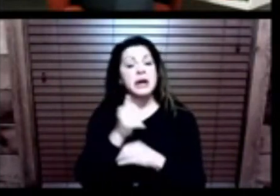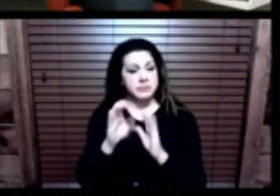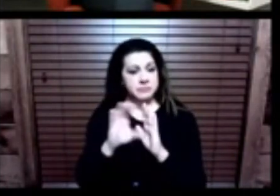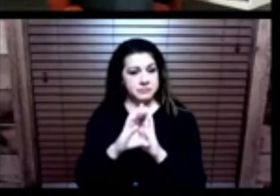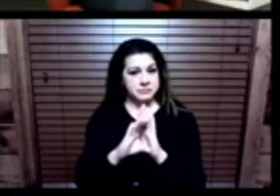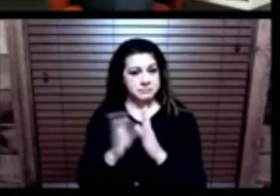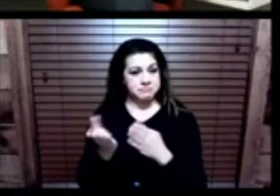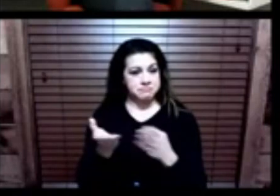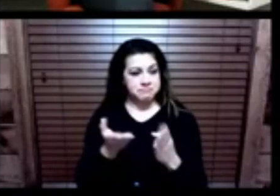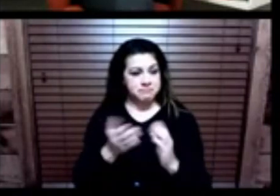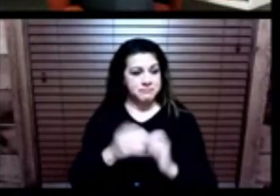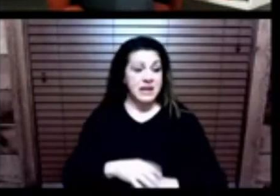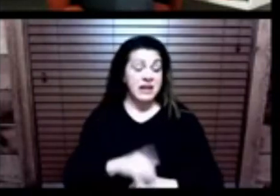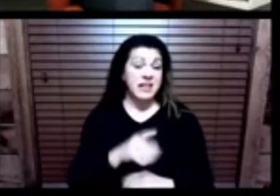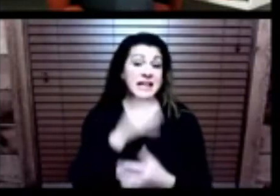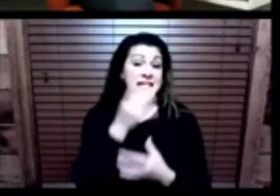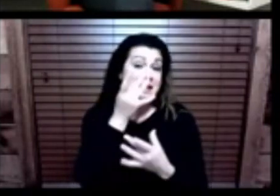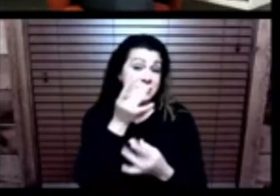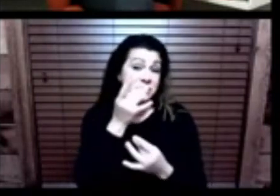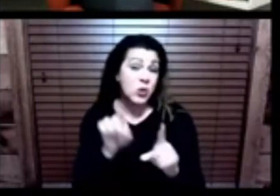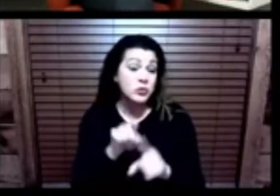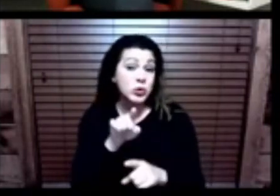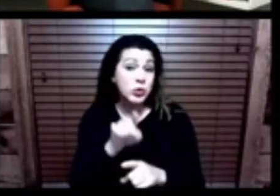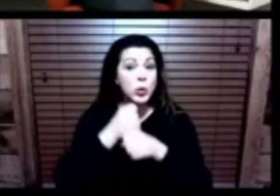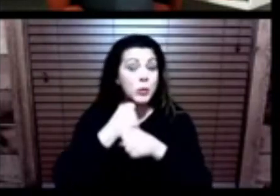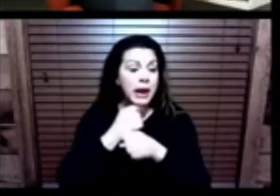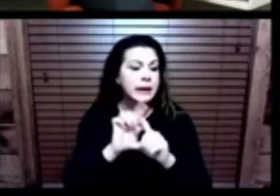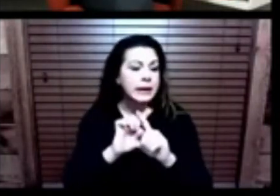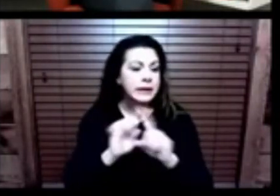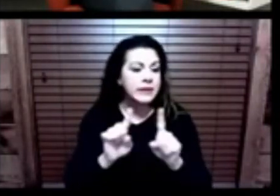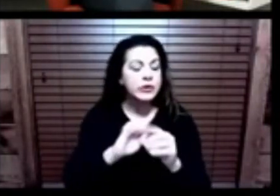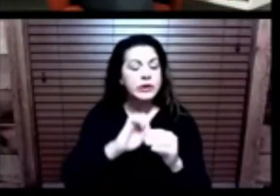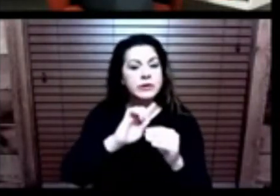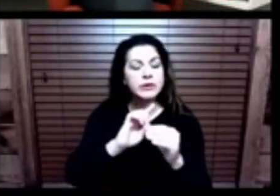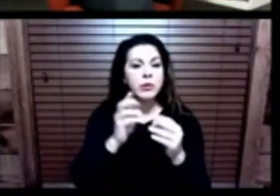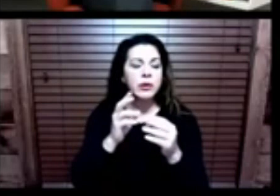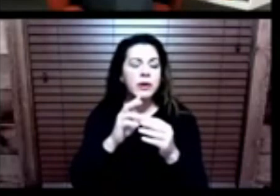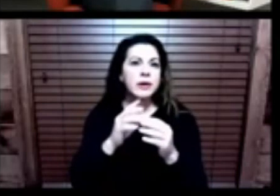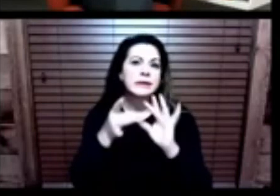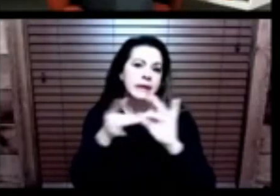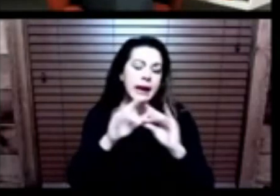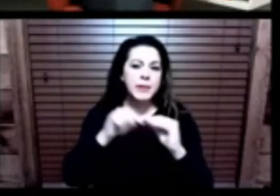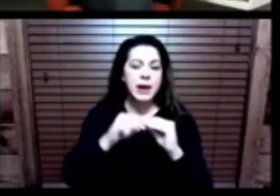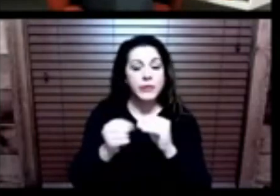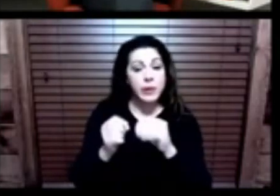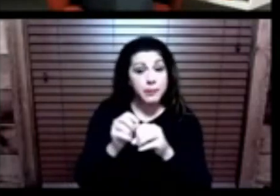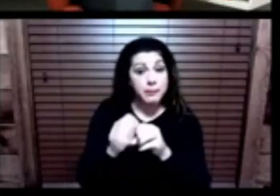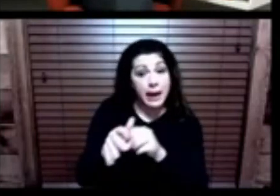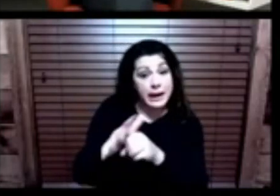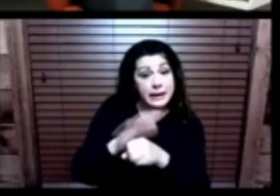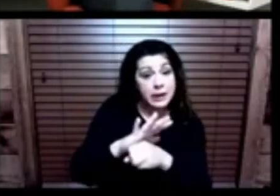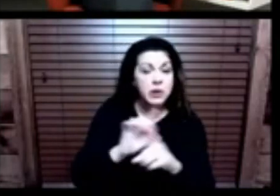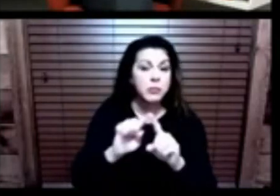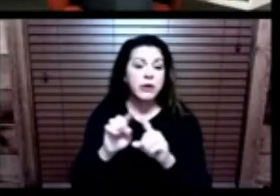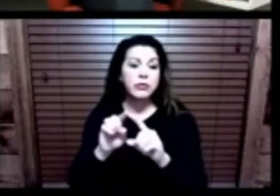Oh. Interesting, because you also make these references to not only the pandemic in terms of the form and the figures, but